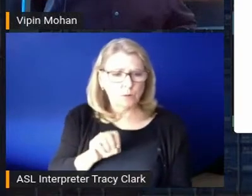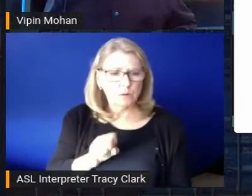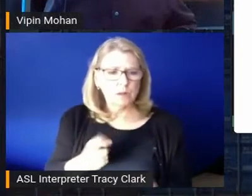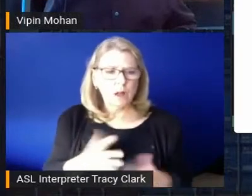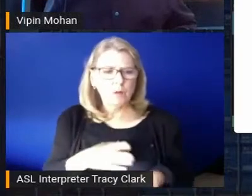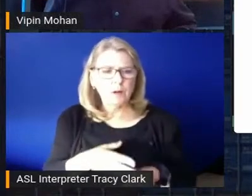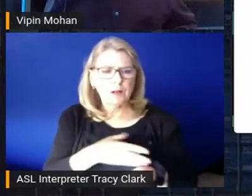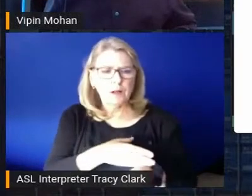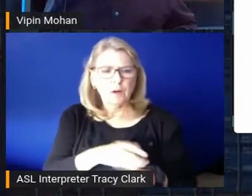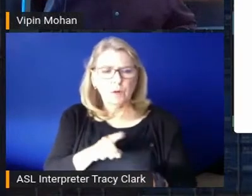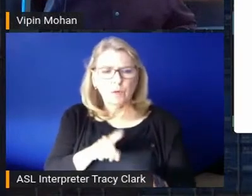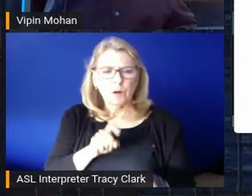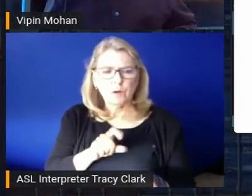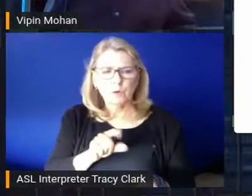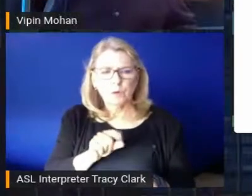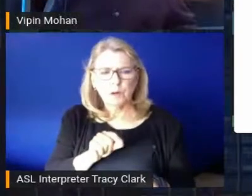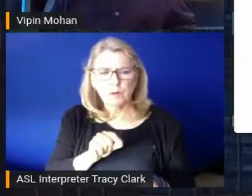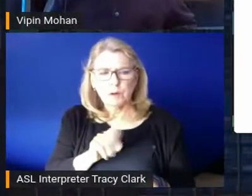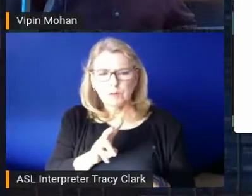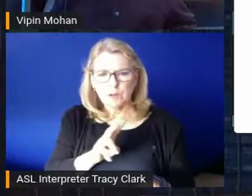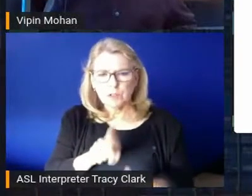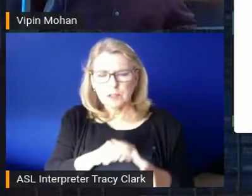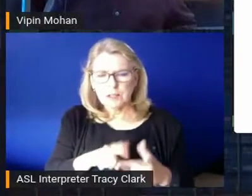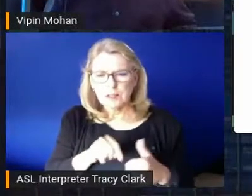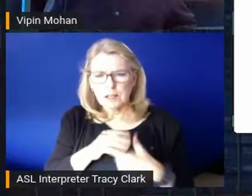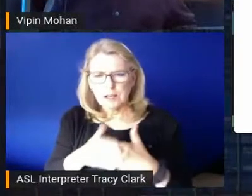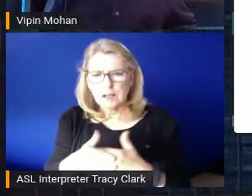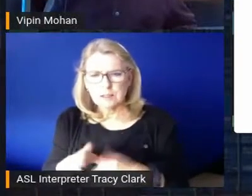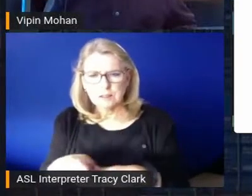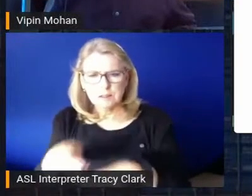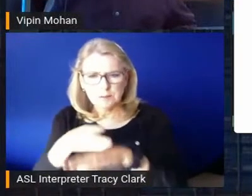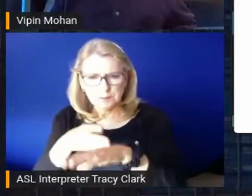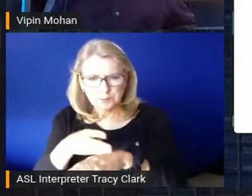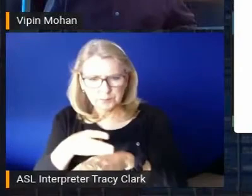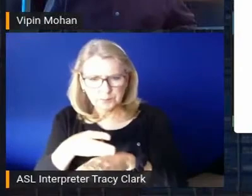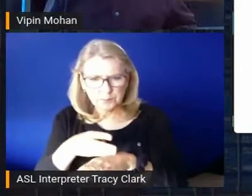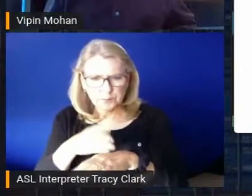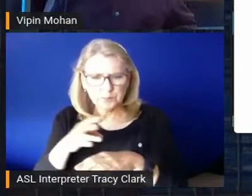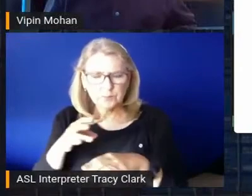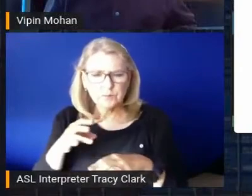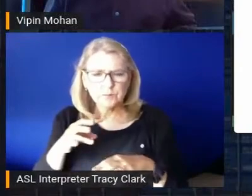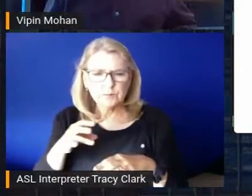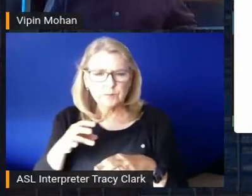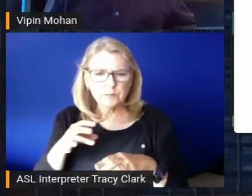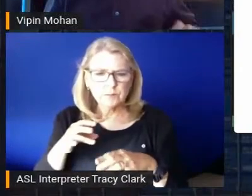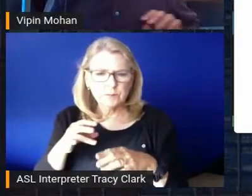to upgrade the control plane. Oh, there you go. So the control plane is to 121.